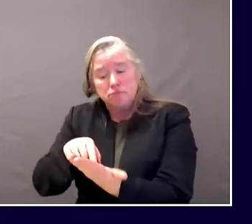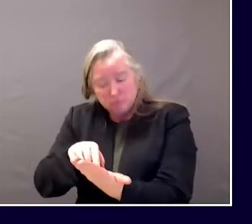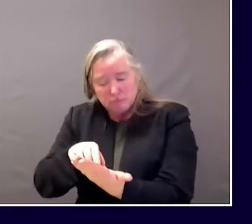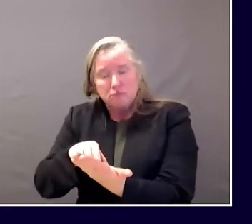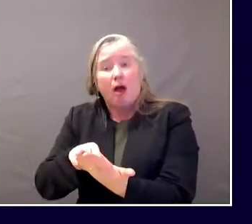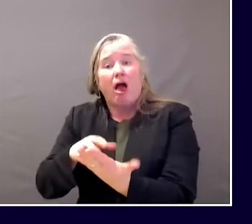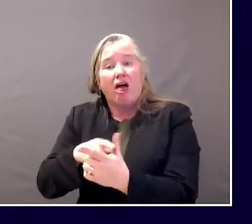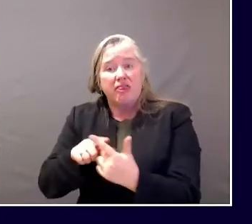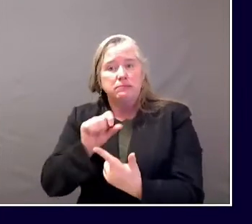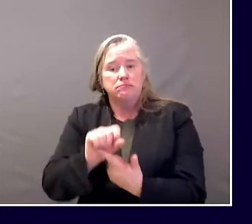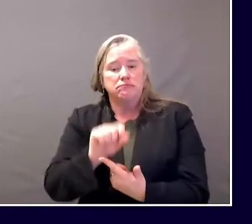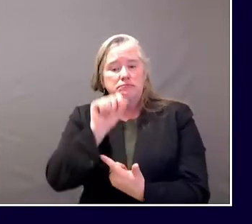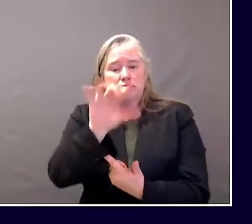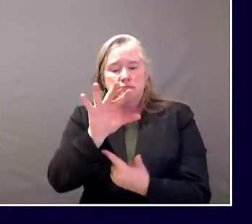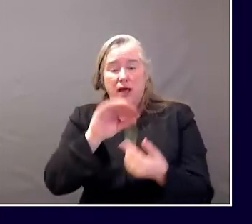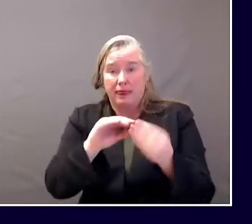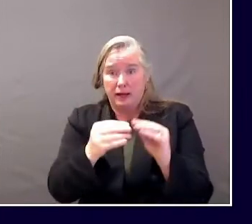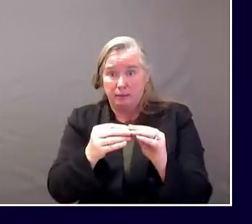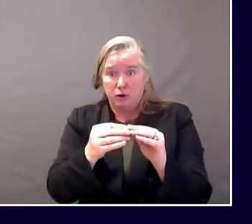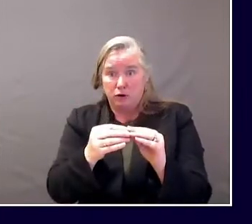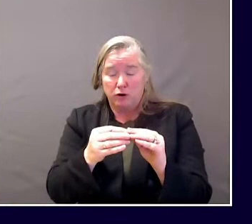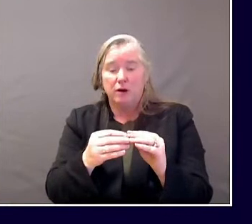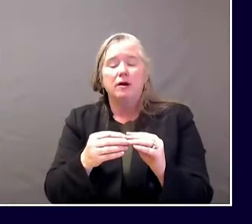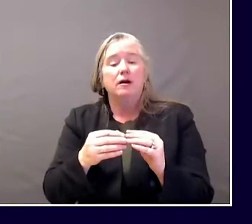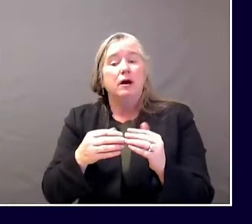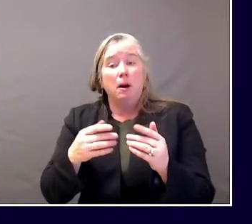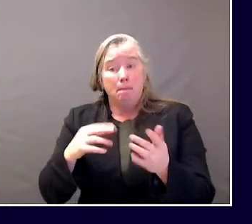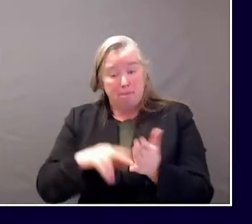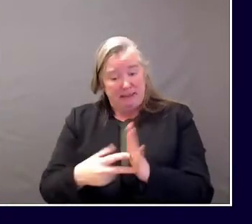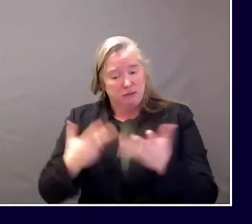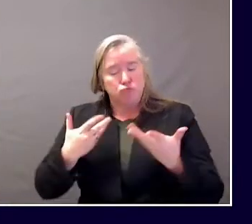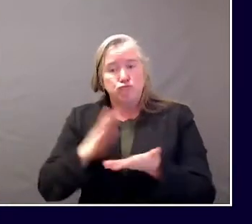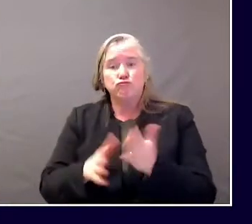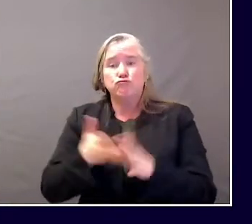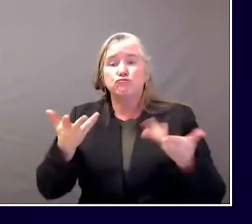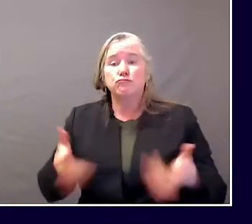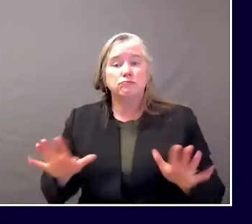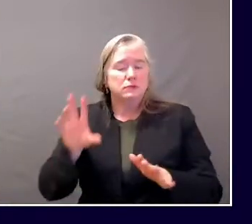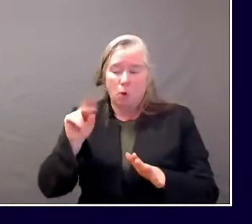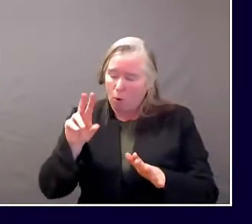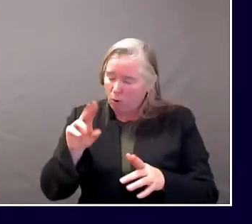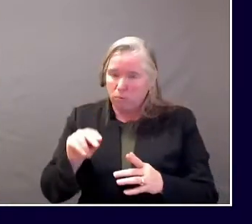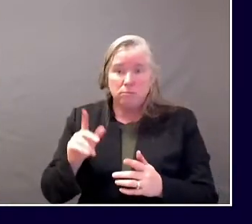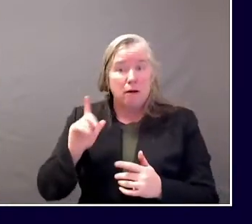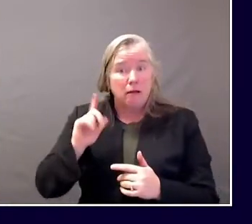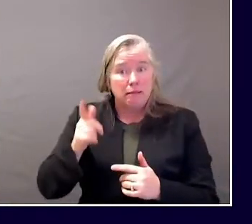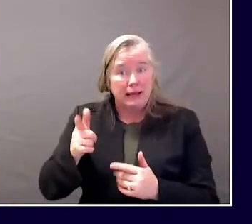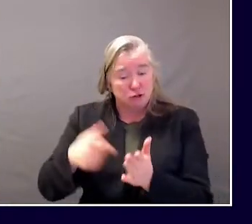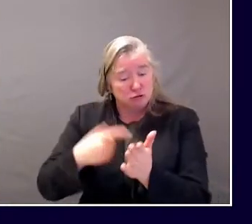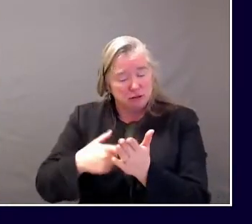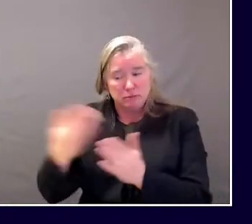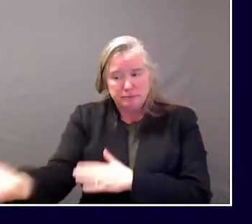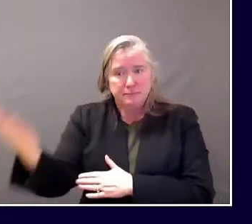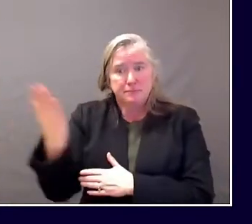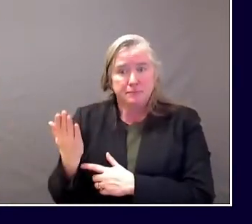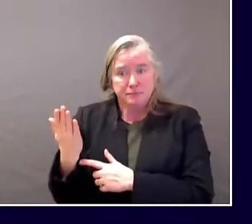doesn't stop once a death certificate has been received. If we later receive a report that someone in whatever age